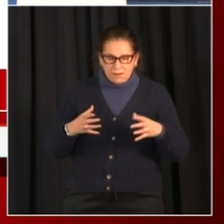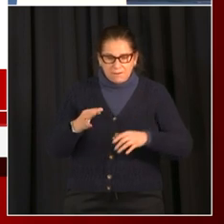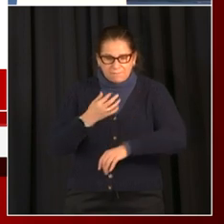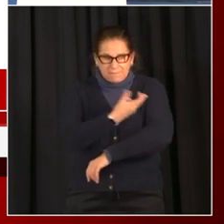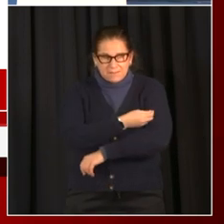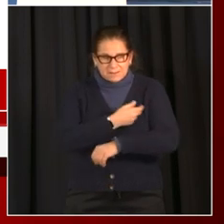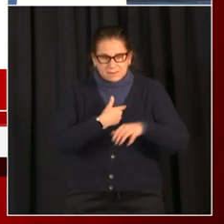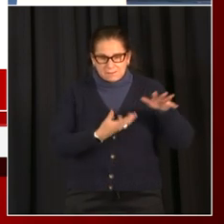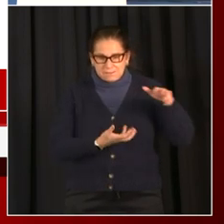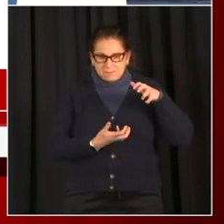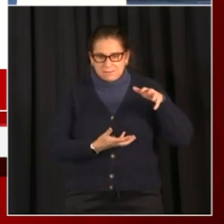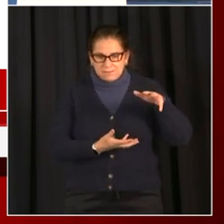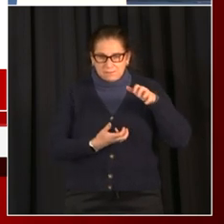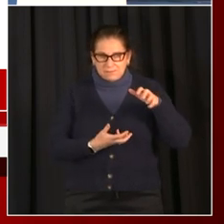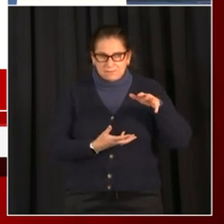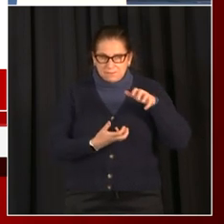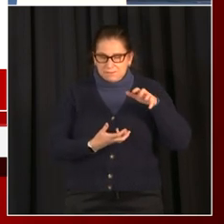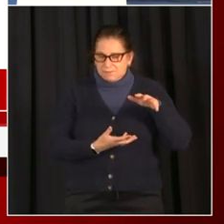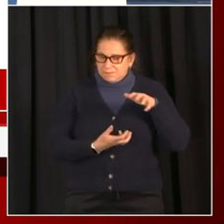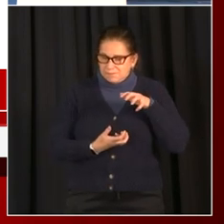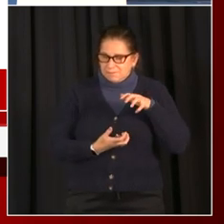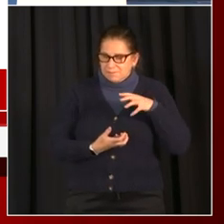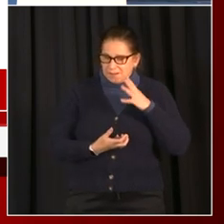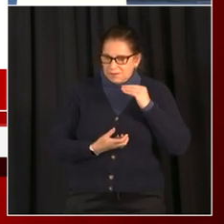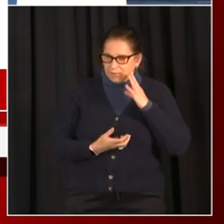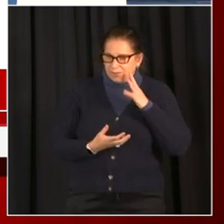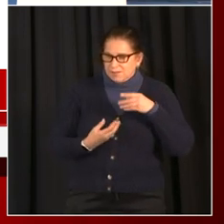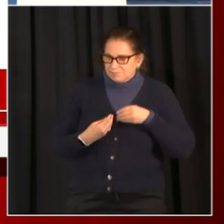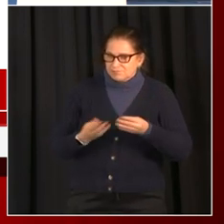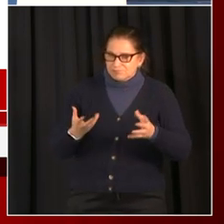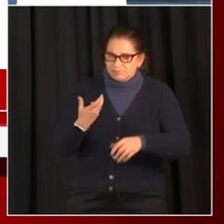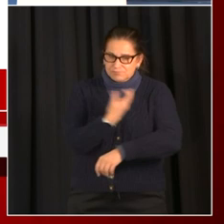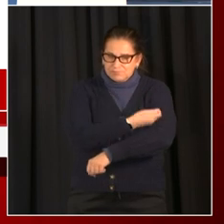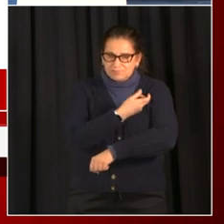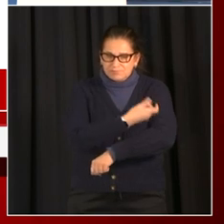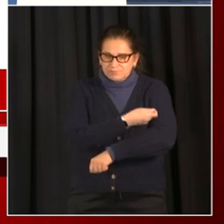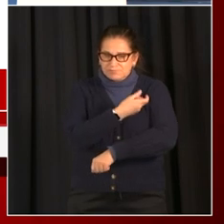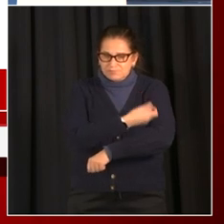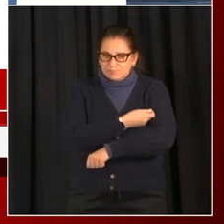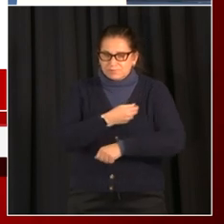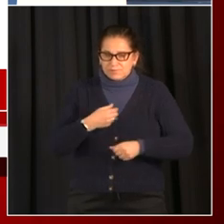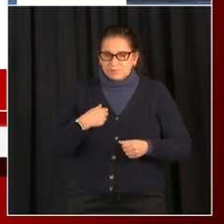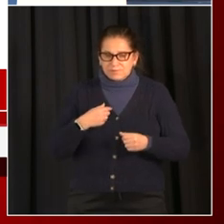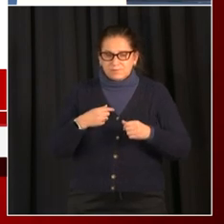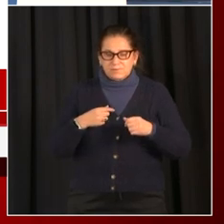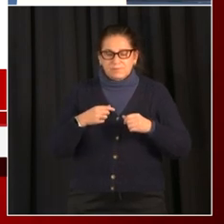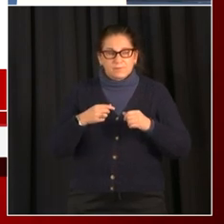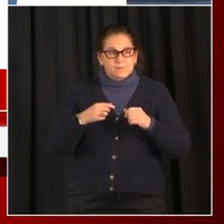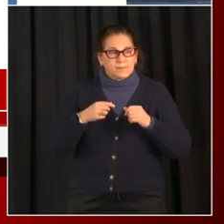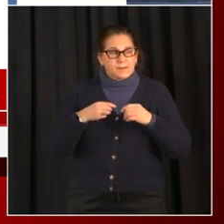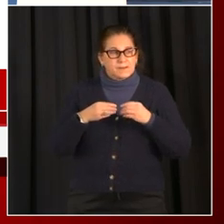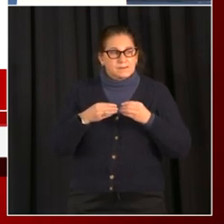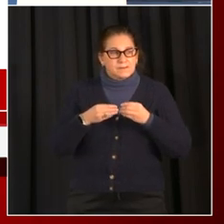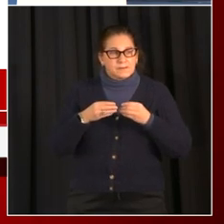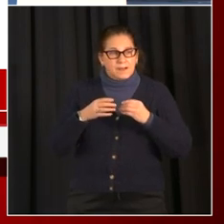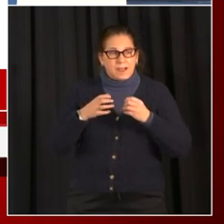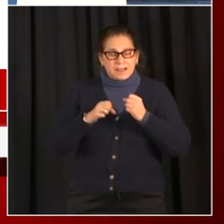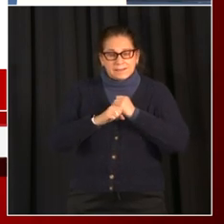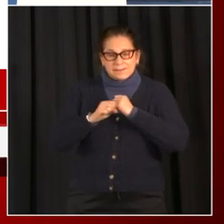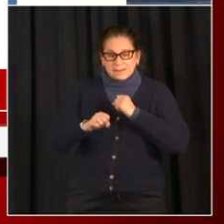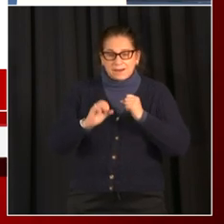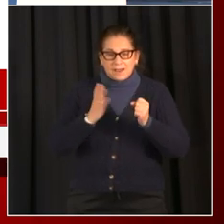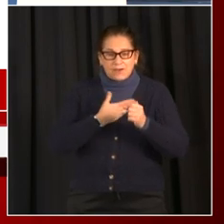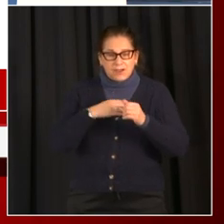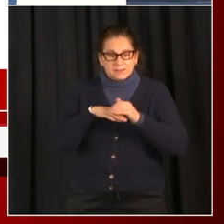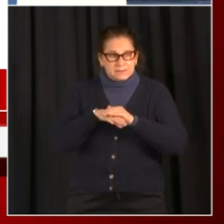future vaccines we are receiving, as we've noted, we are extending our access points and other areas in which there